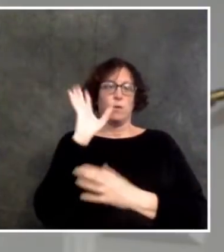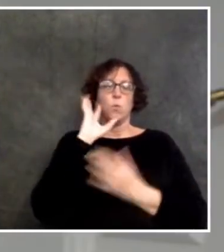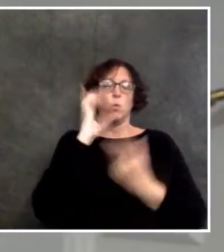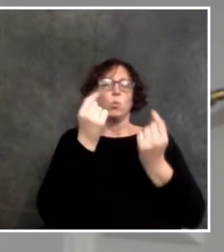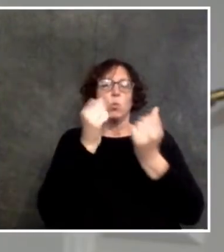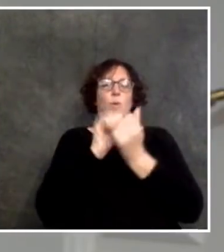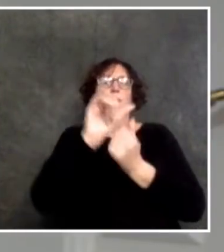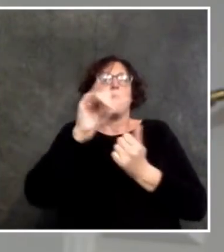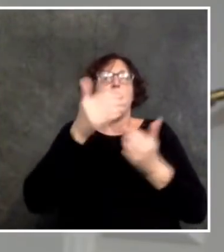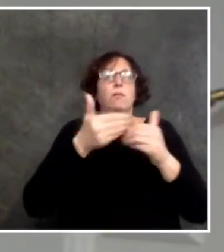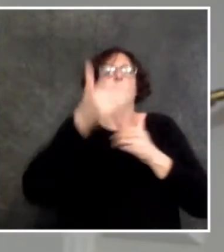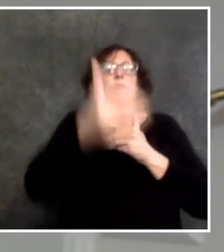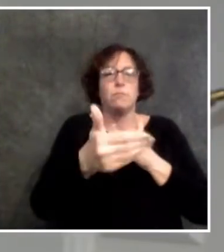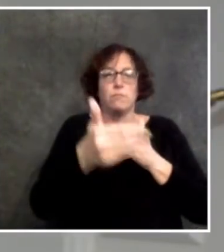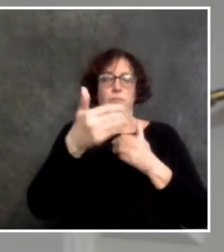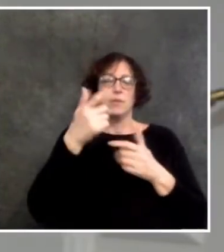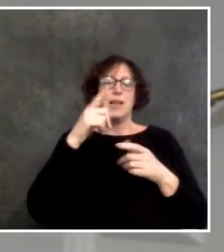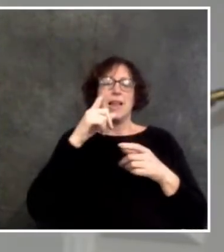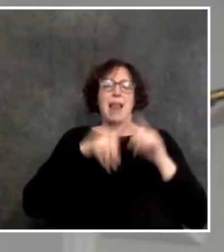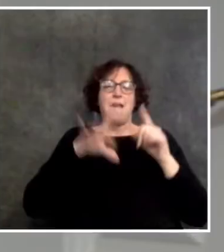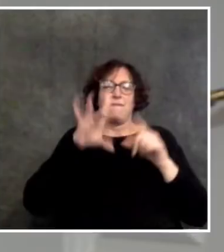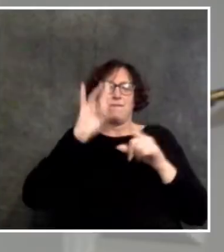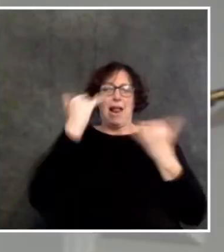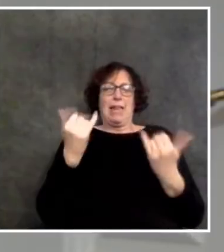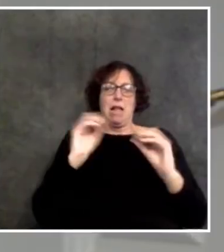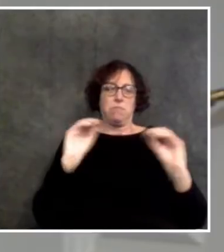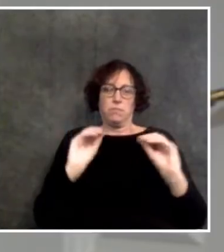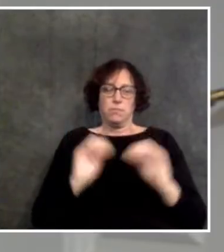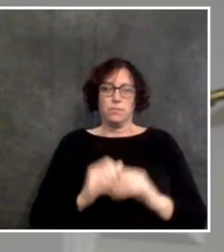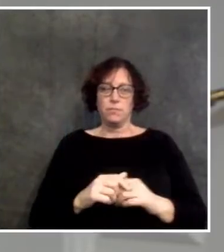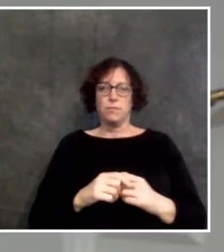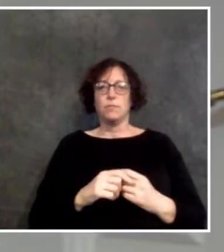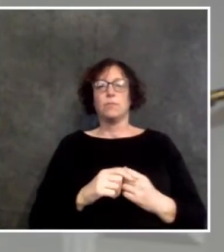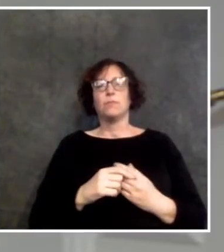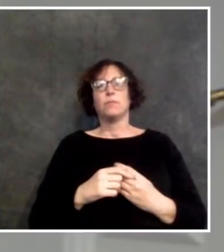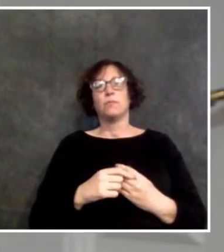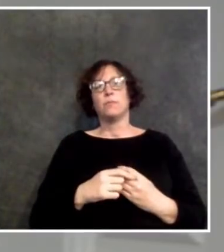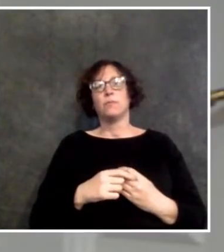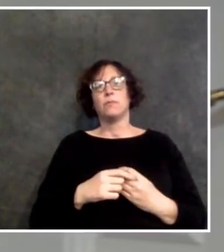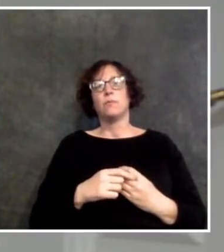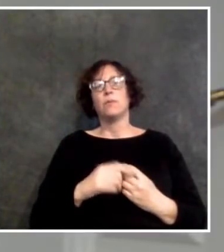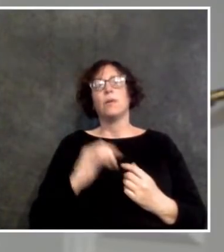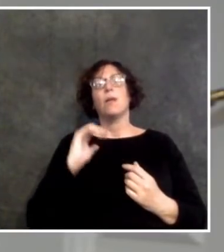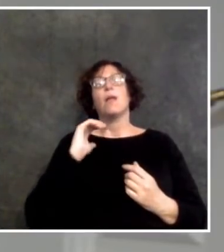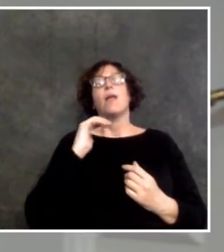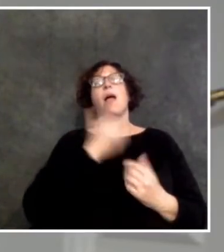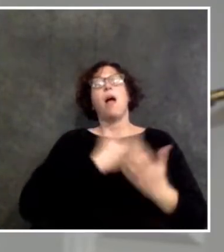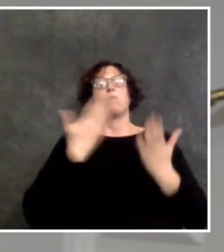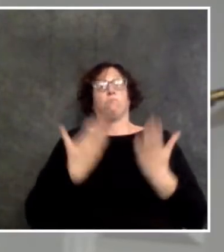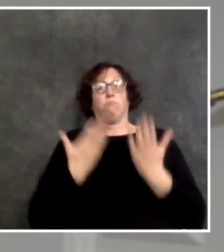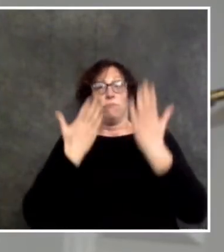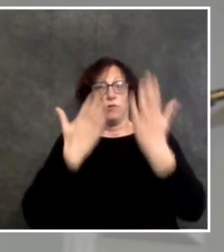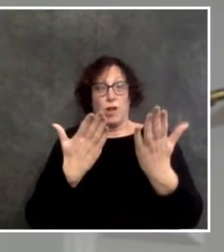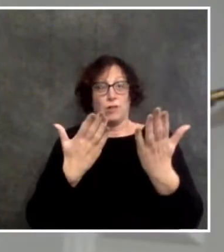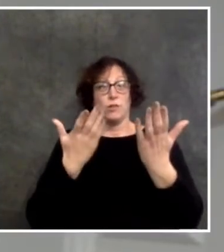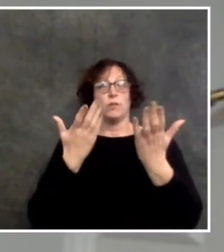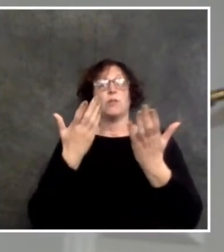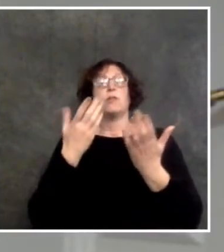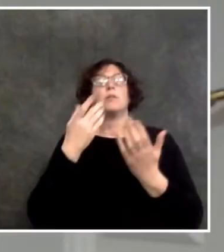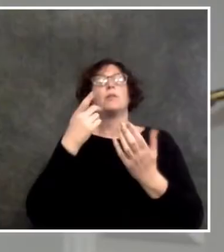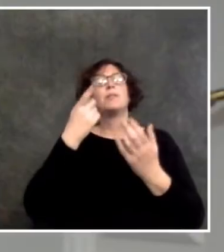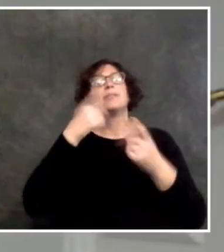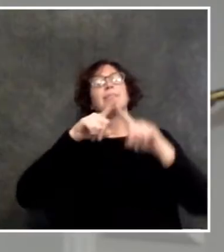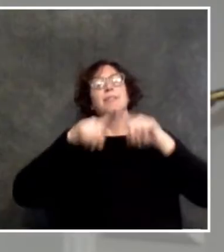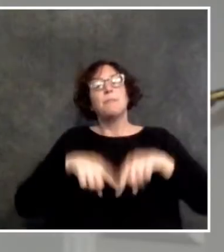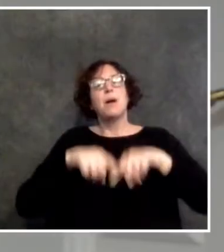as the evidence has grown, but it has always been based on the evidence. And so we've